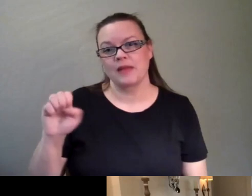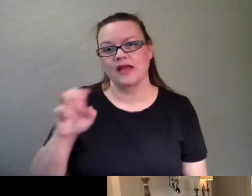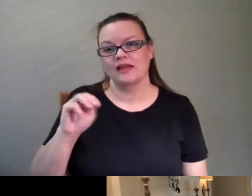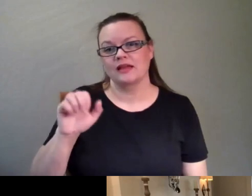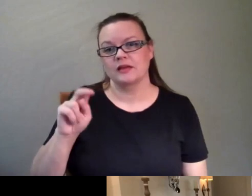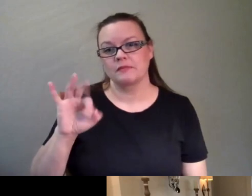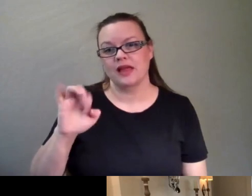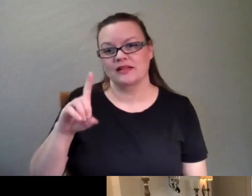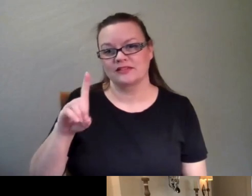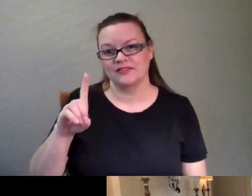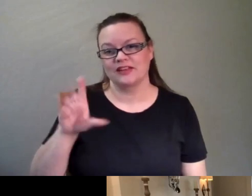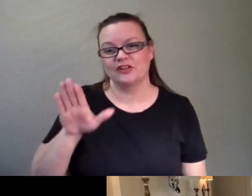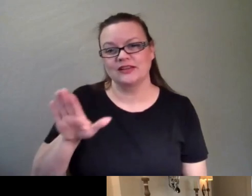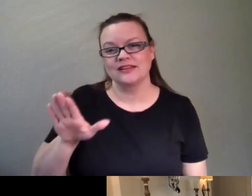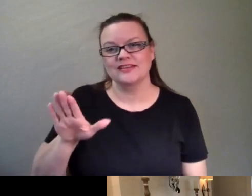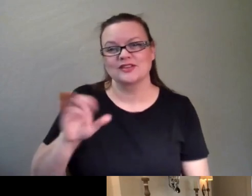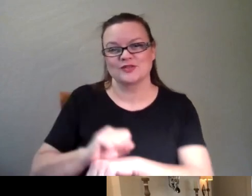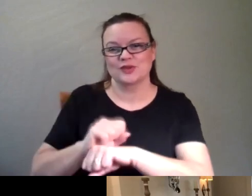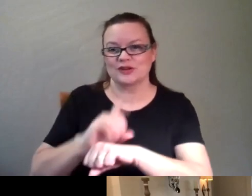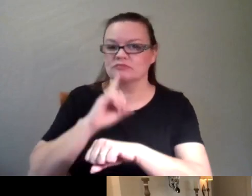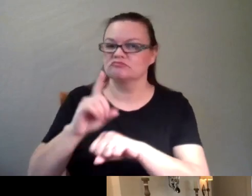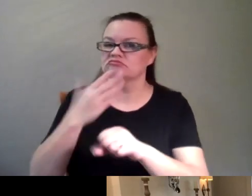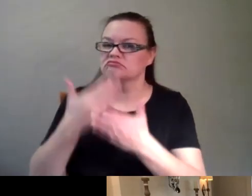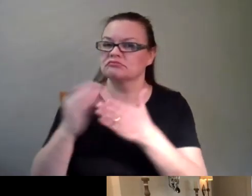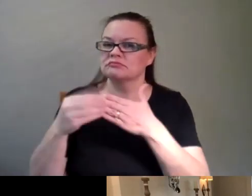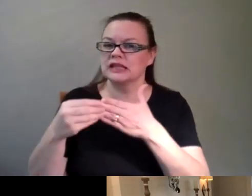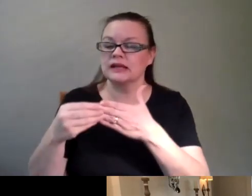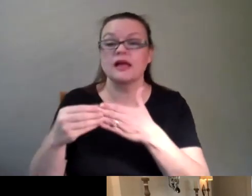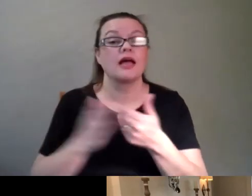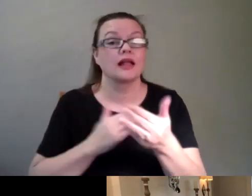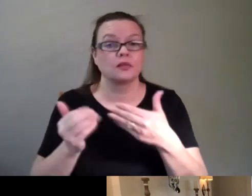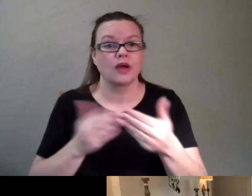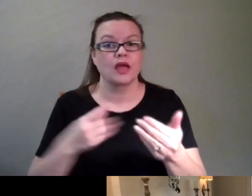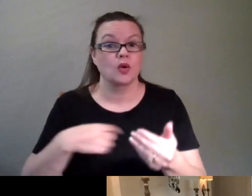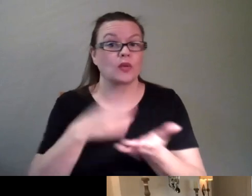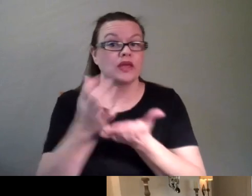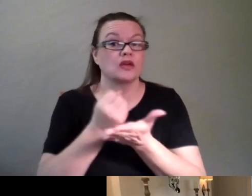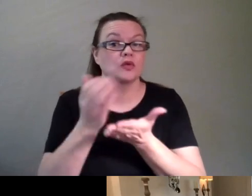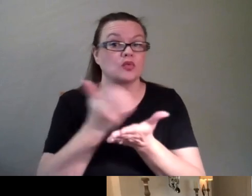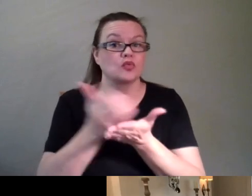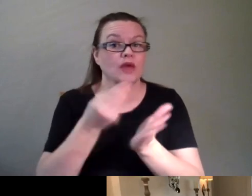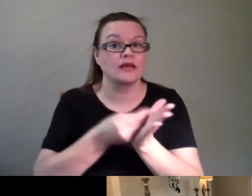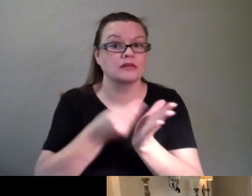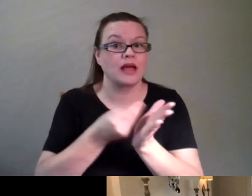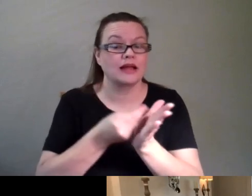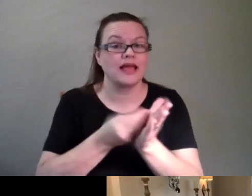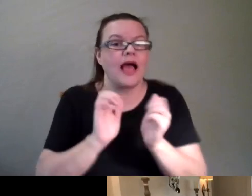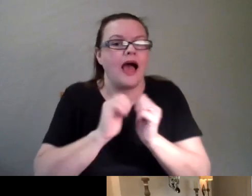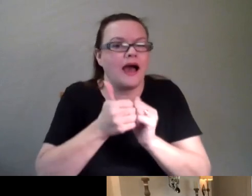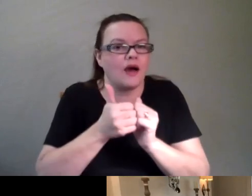But some of the incentive structures are the way we raise money. The way we raise money